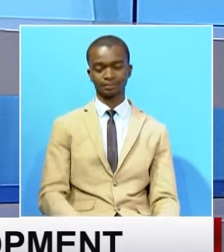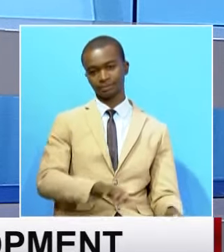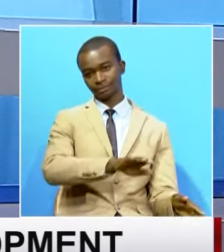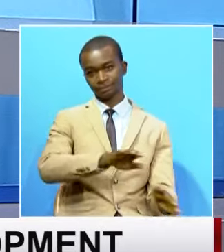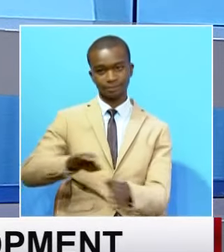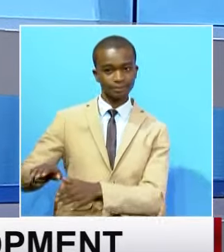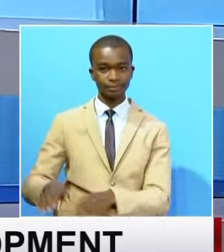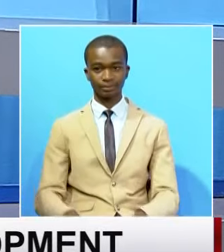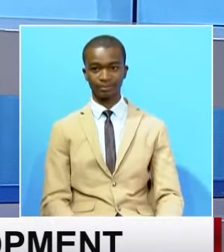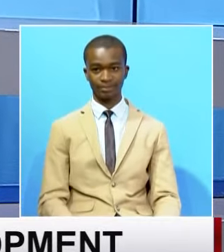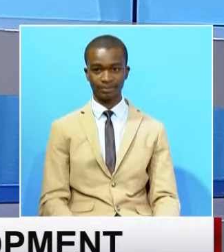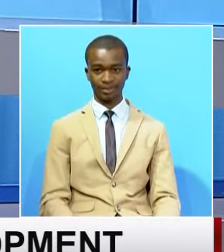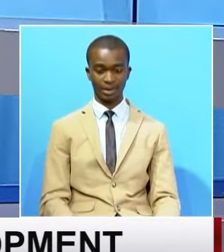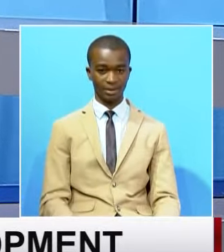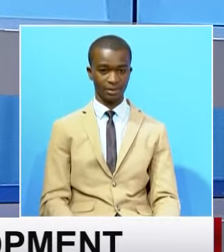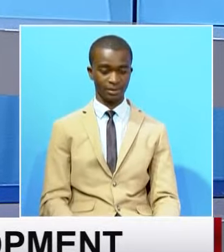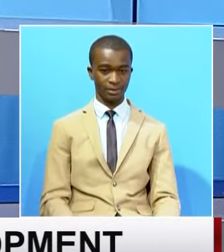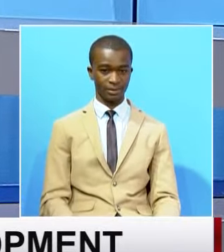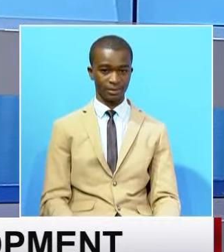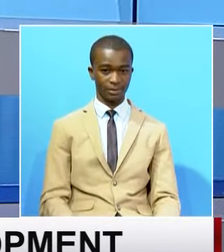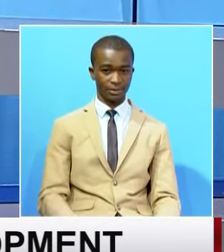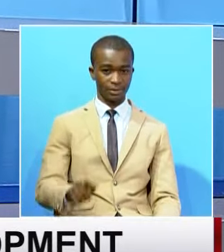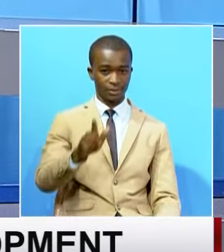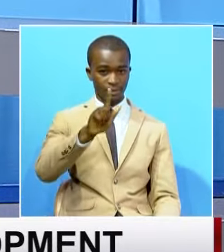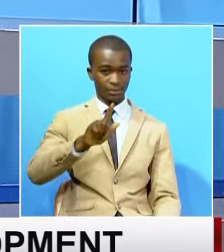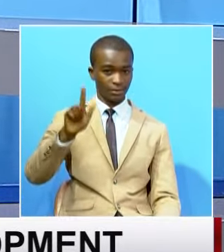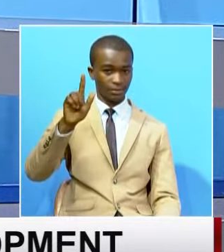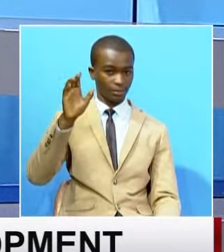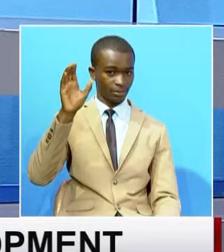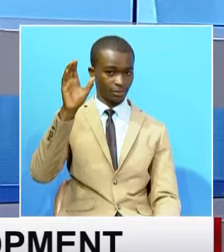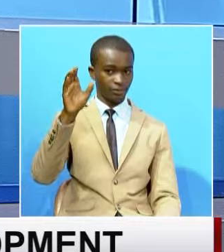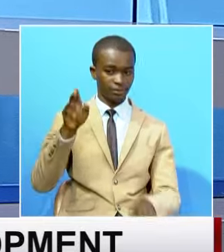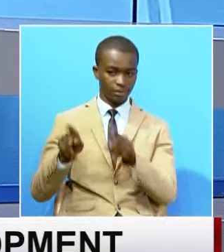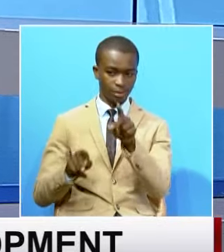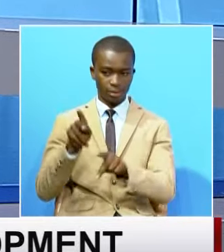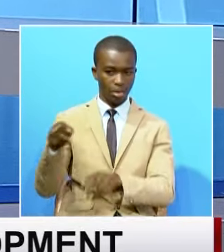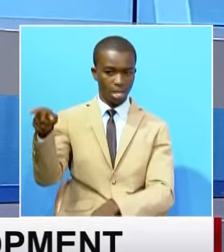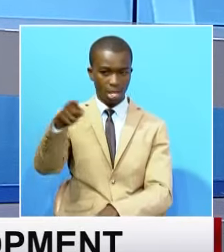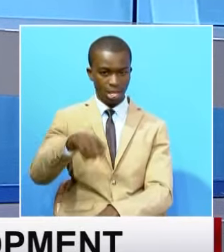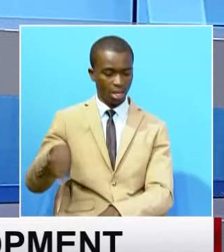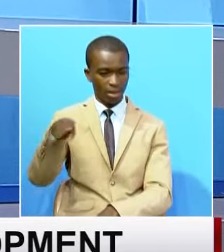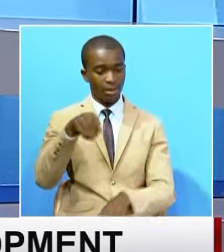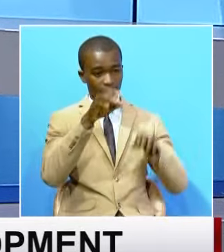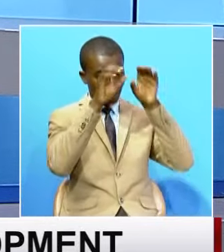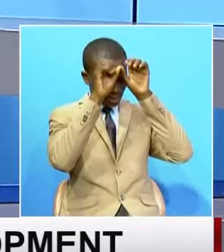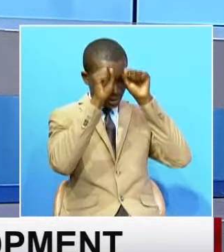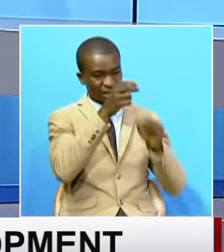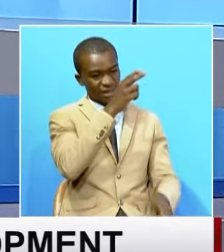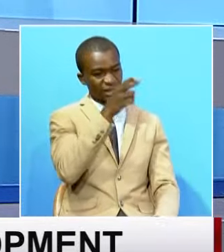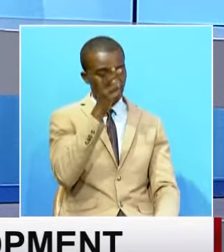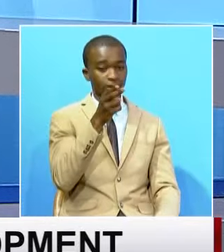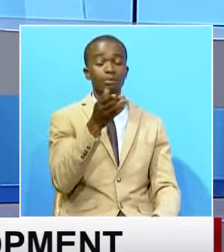And President Hakainde Hichilema has assured the people of Lwapula province of tangible development in various